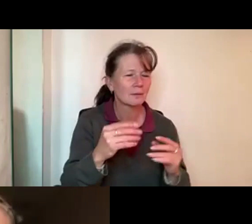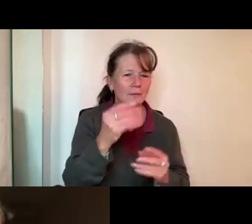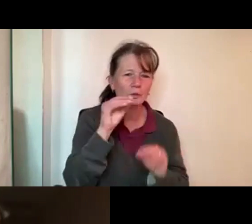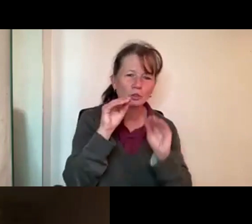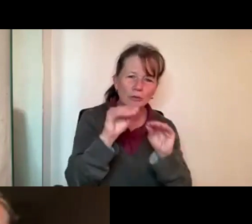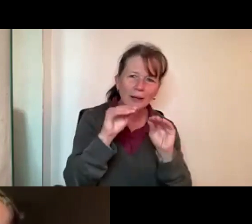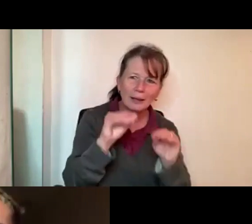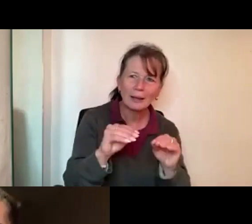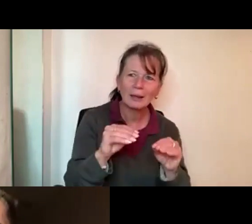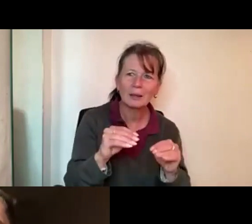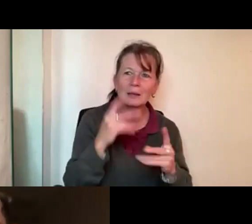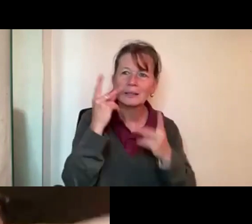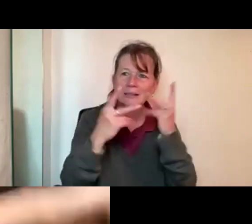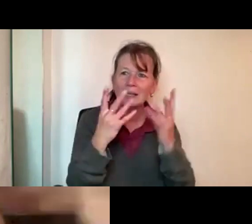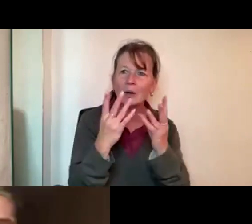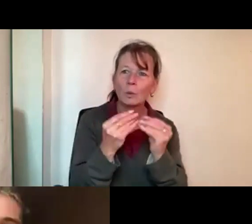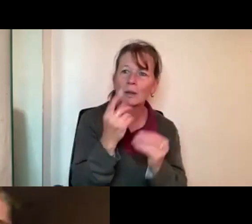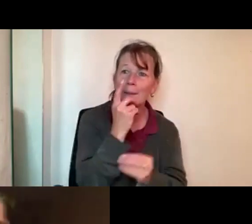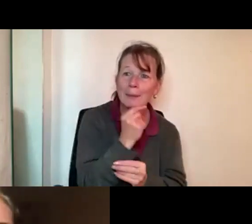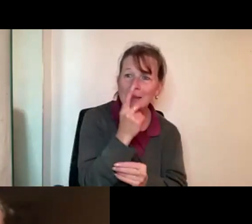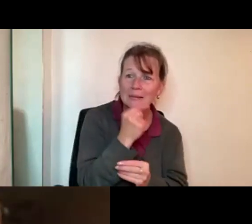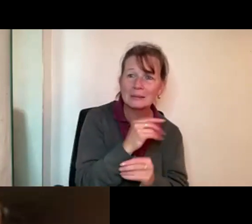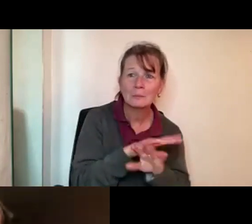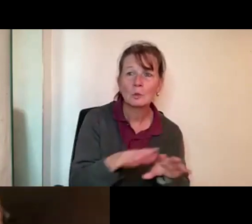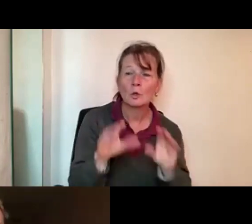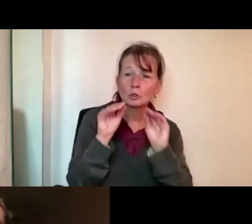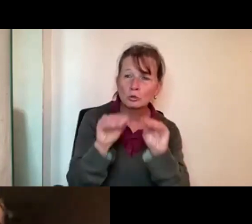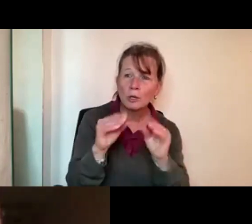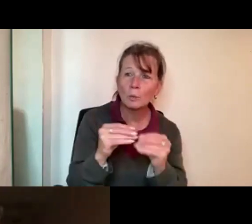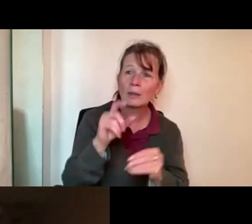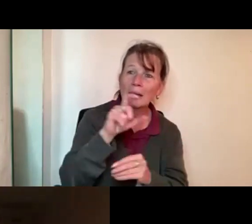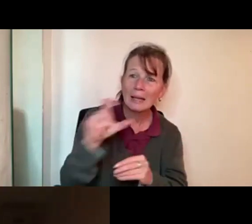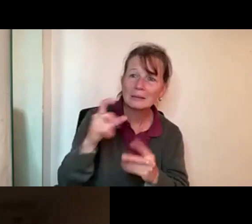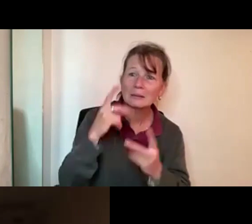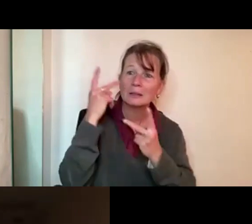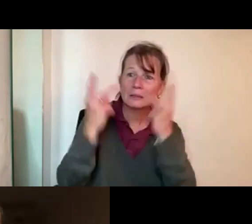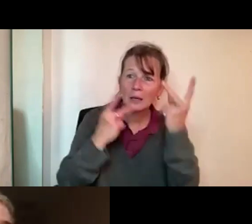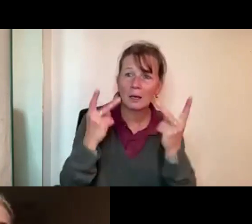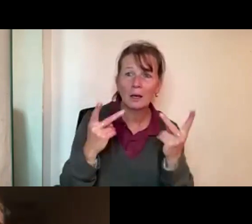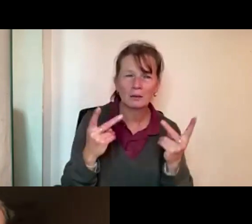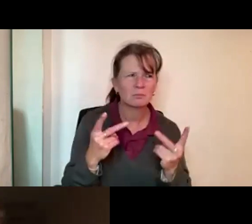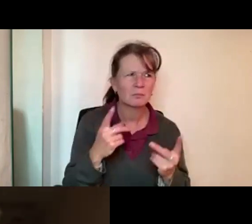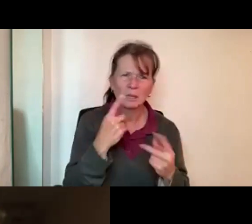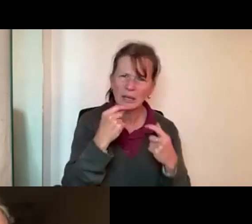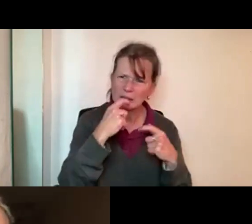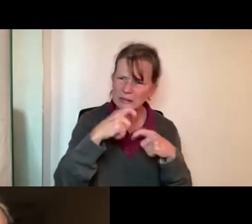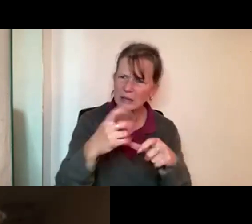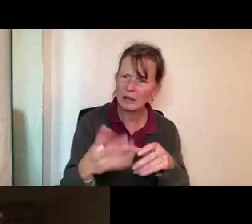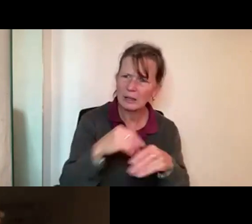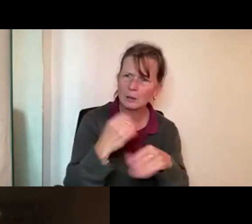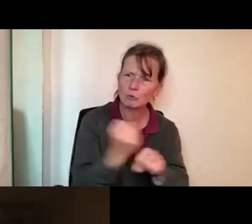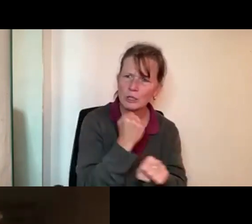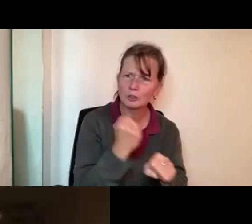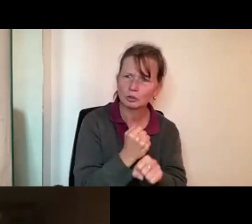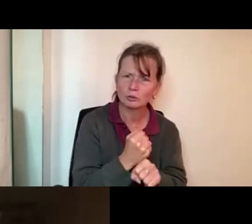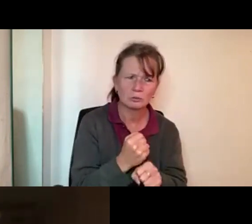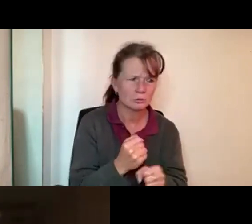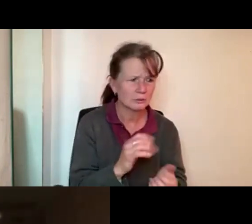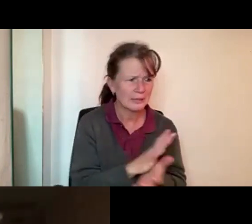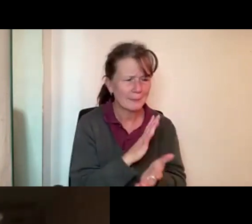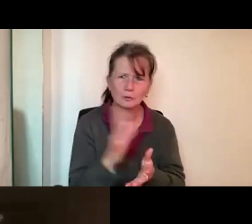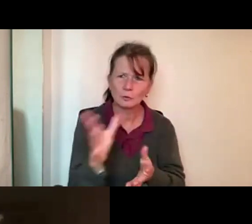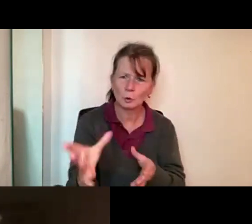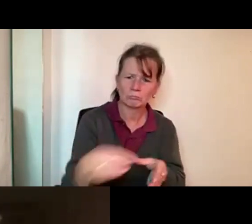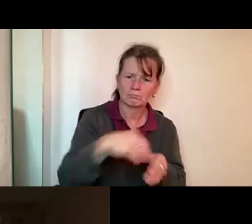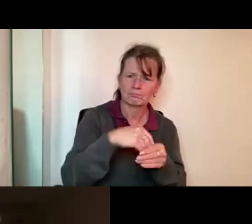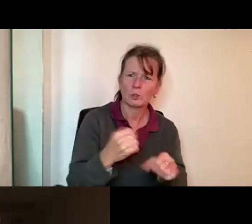abilities, but not trained as a classical singer for the opera stage. And that can still find a place in a production willing to engage on multiple levels like that.